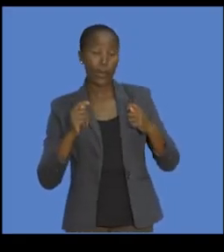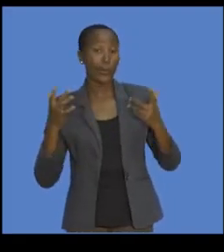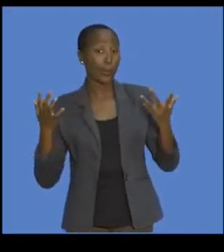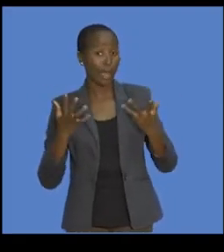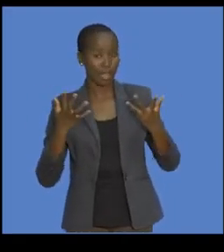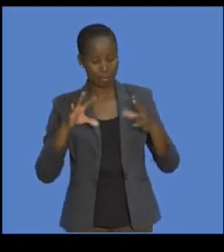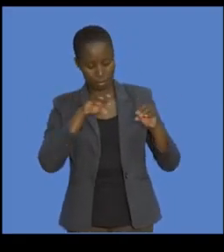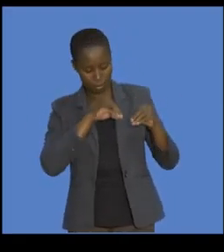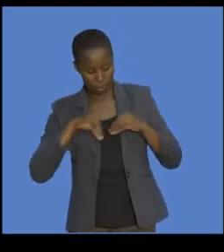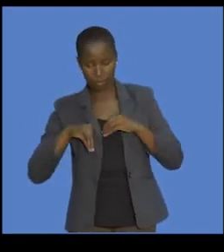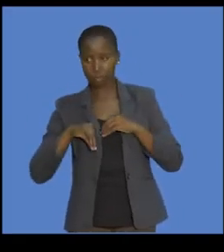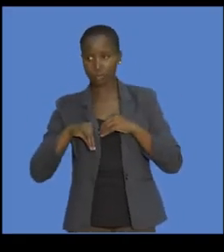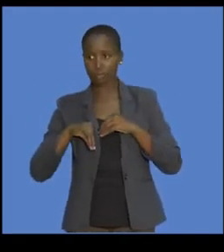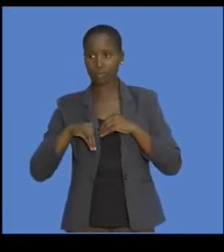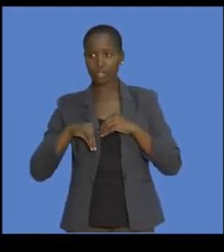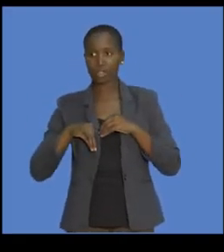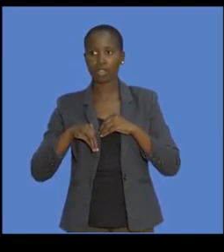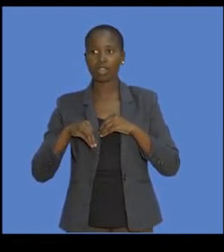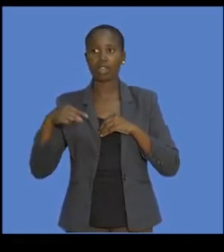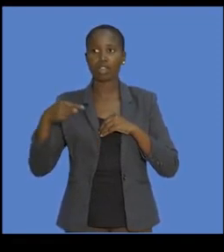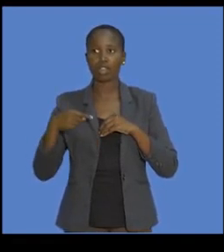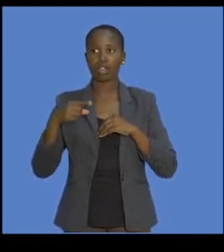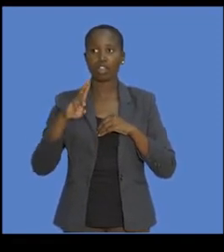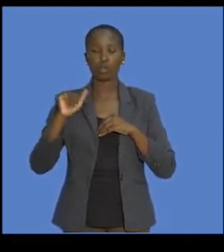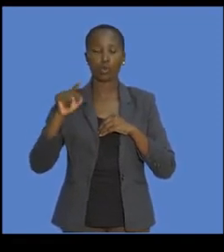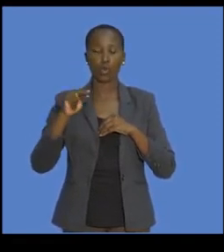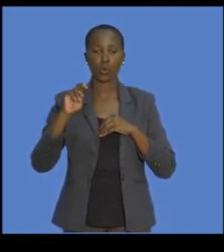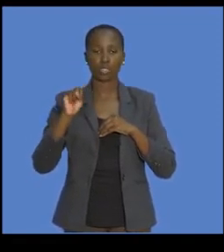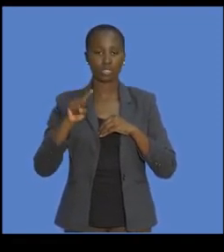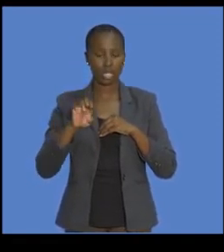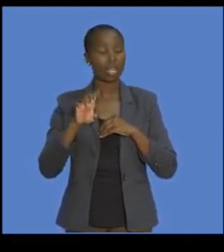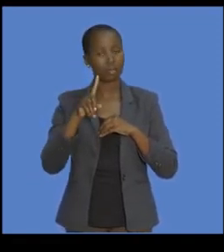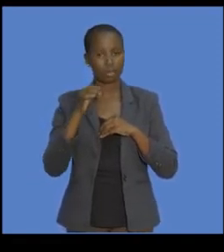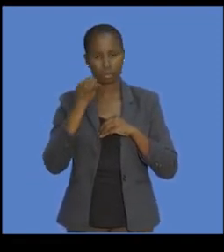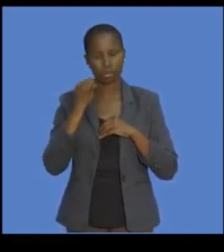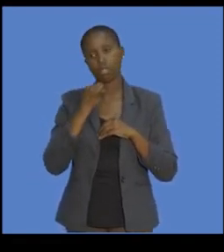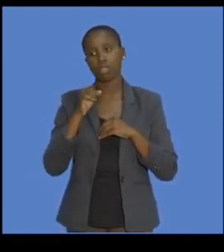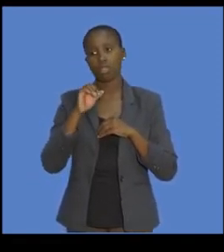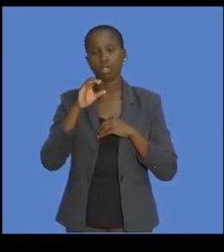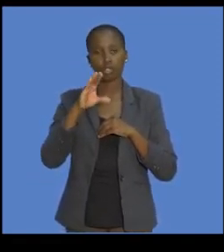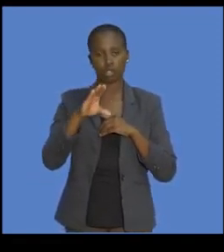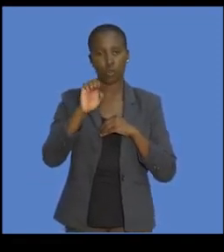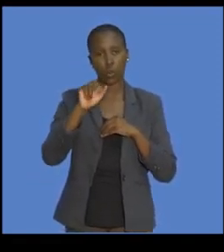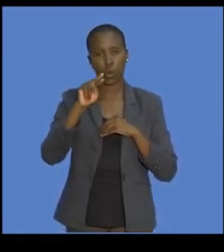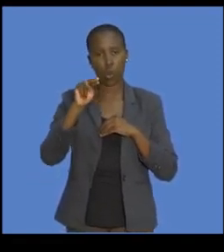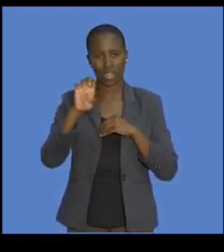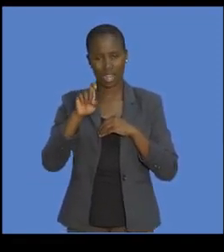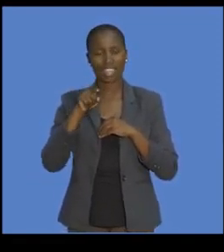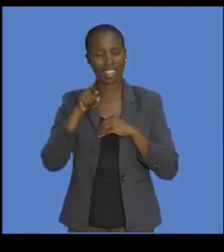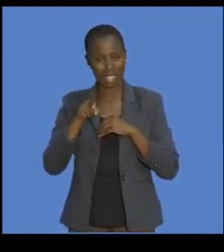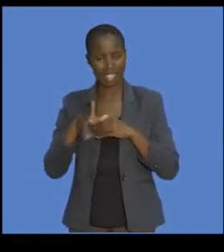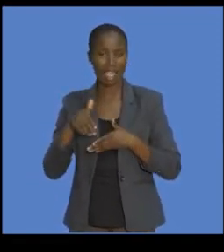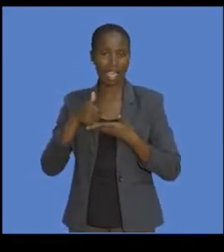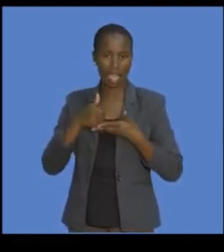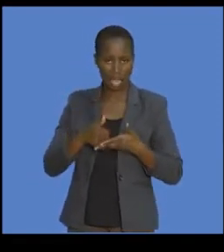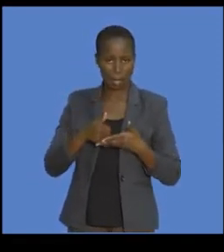glucose, and the glucagon, is the hormone that helps to convert glycogen back into